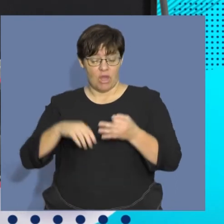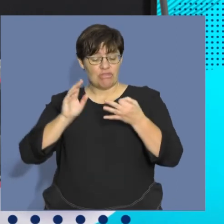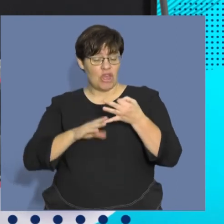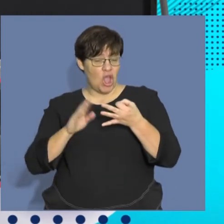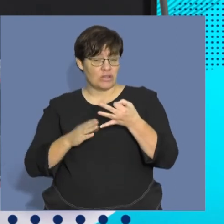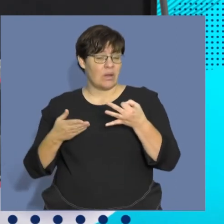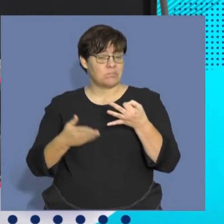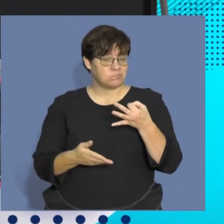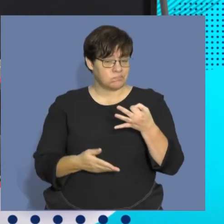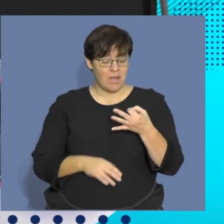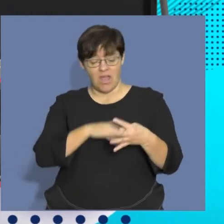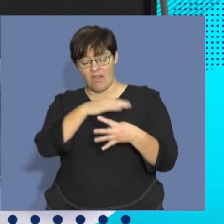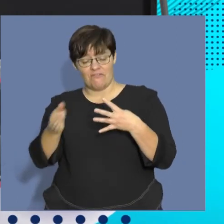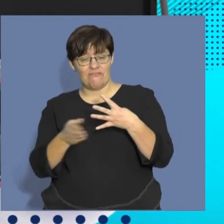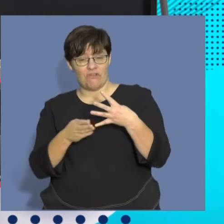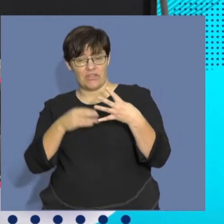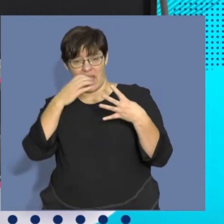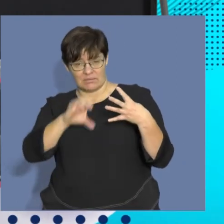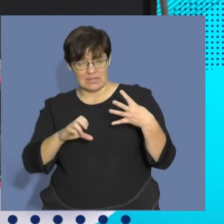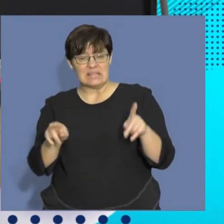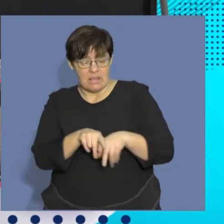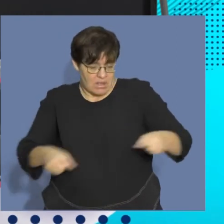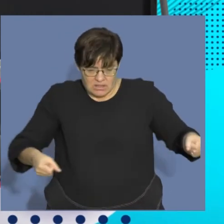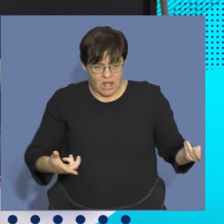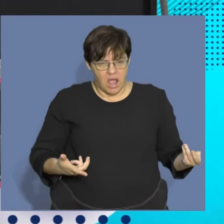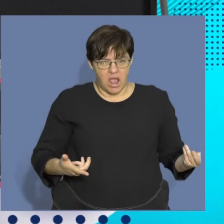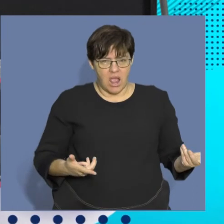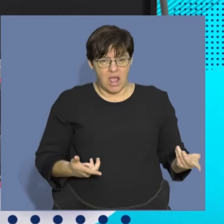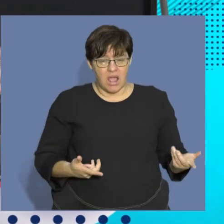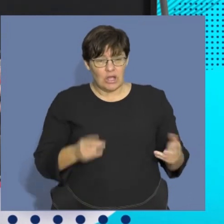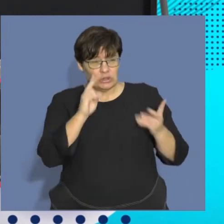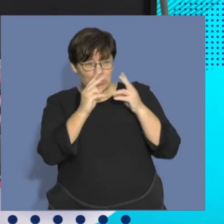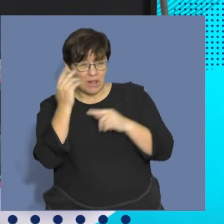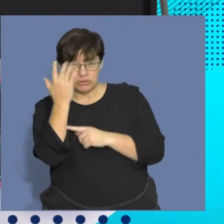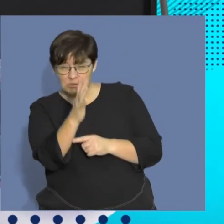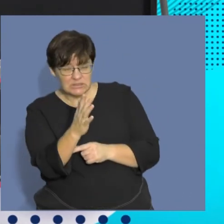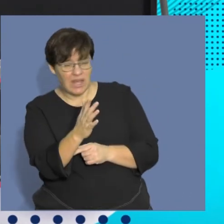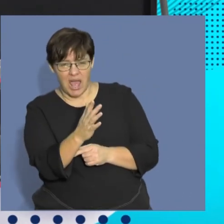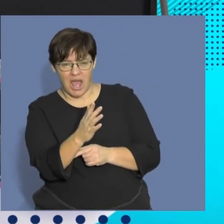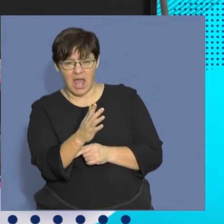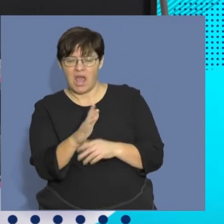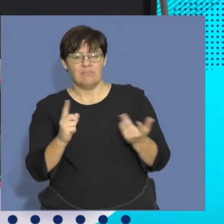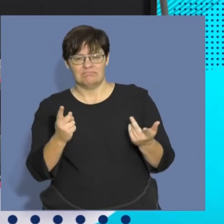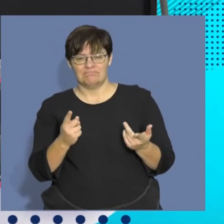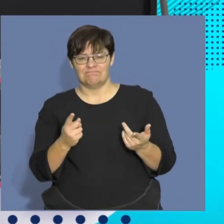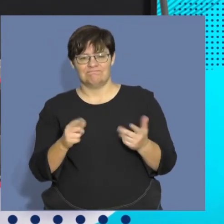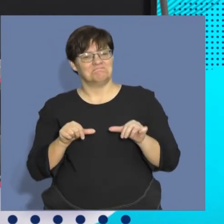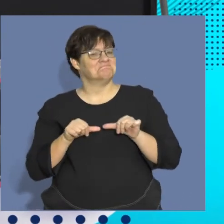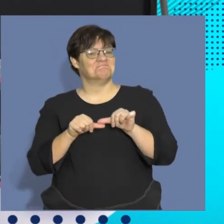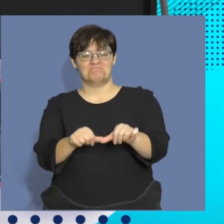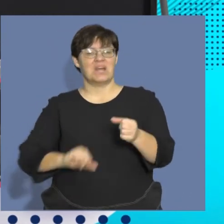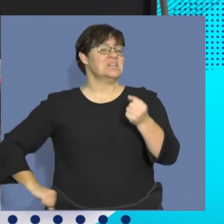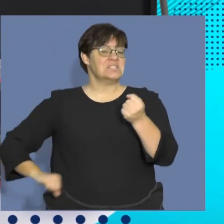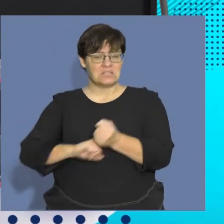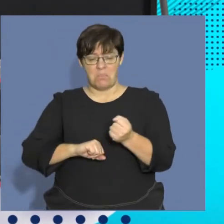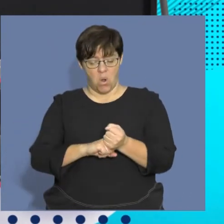Introduce another one and another one. It's like me and my suitcases. It's not going to work. The trees are